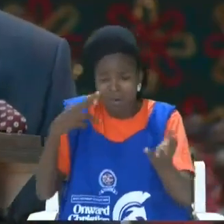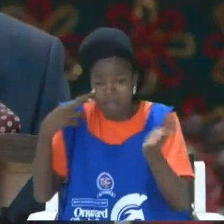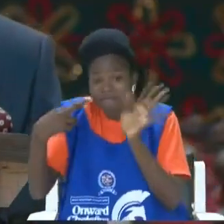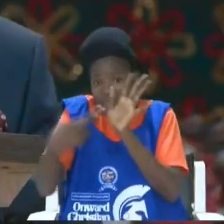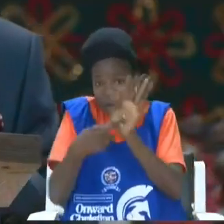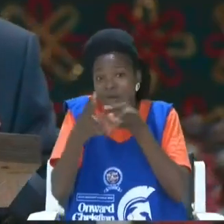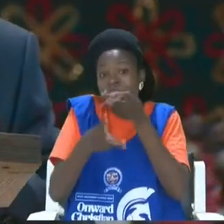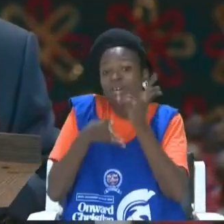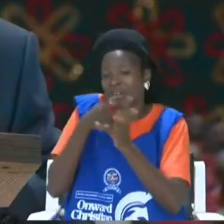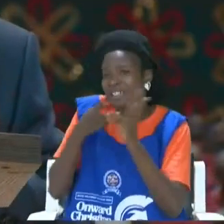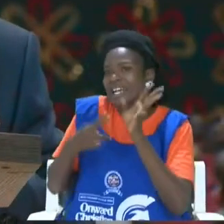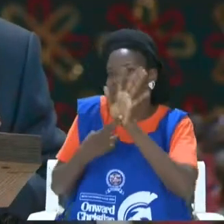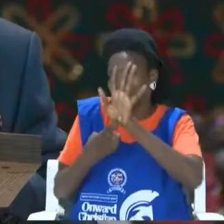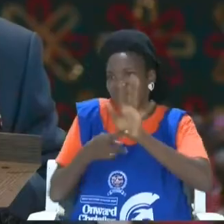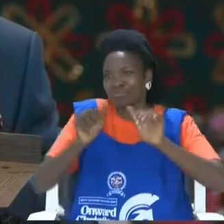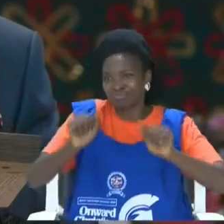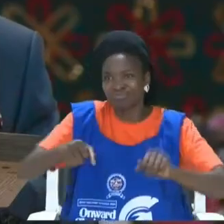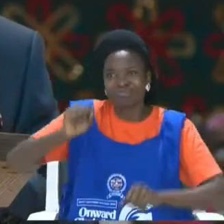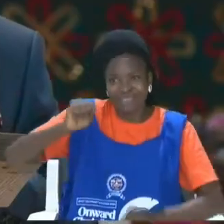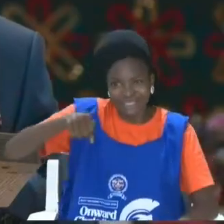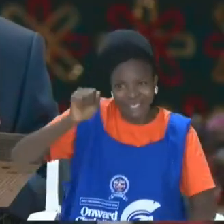unrecognizable.